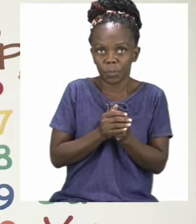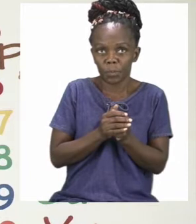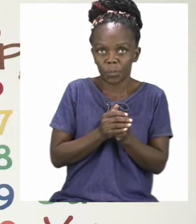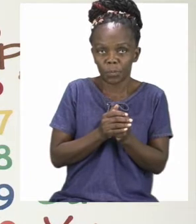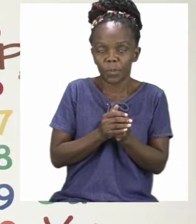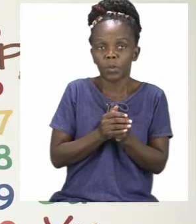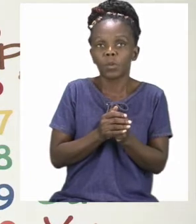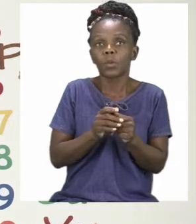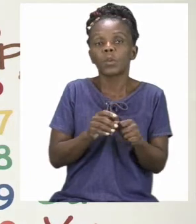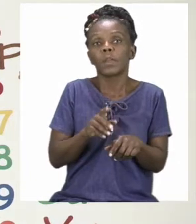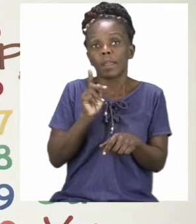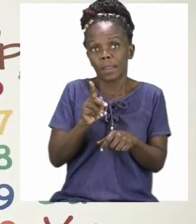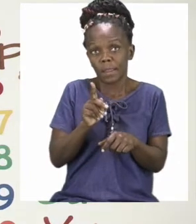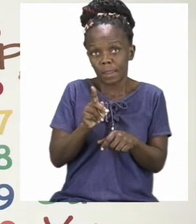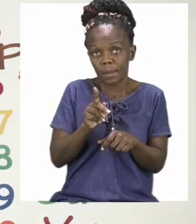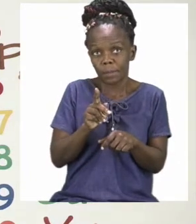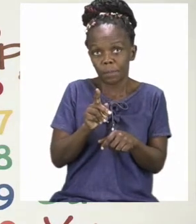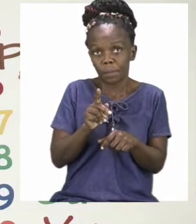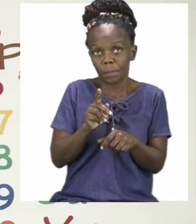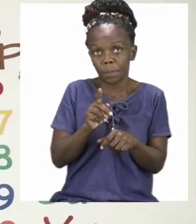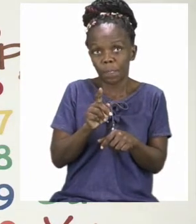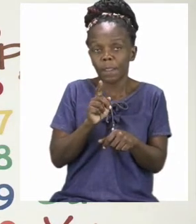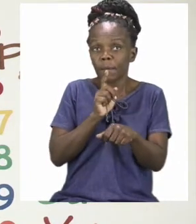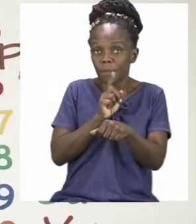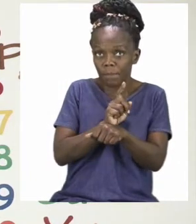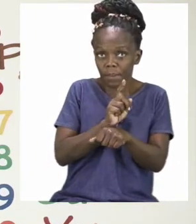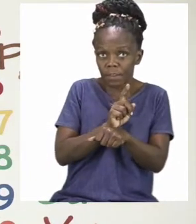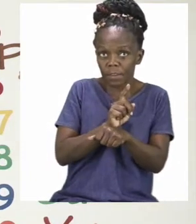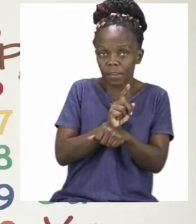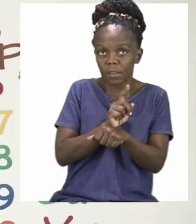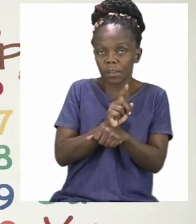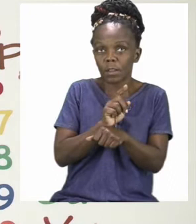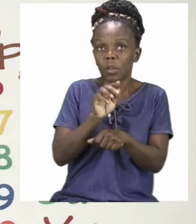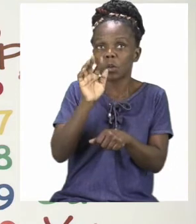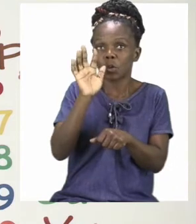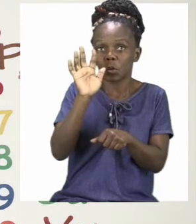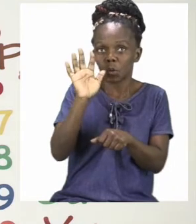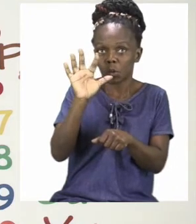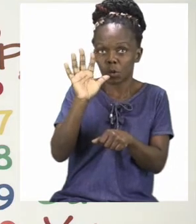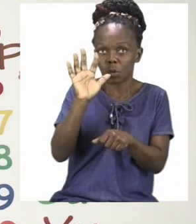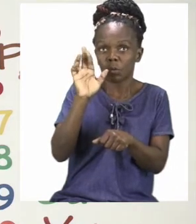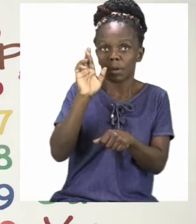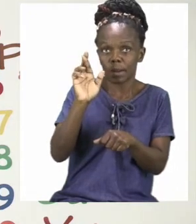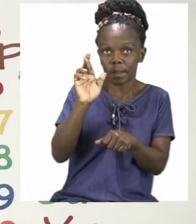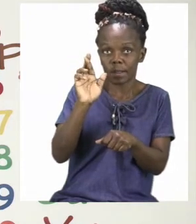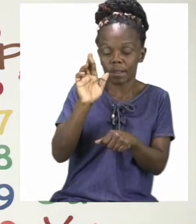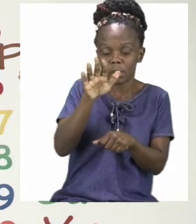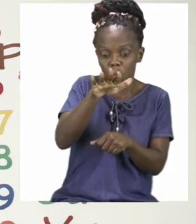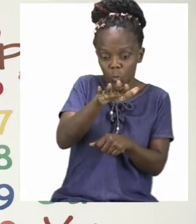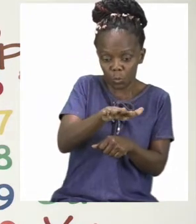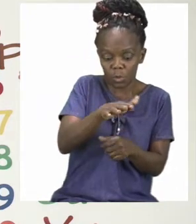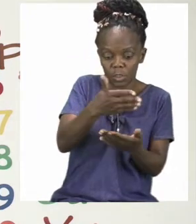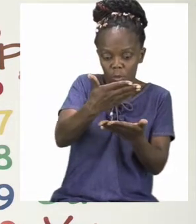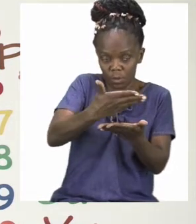foot and trace your foot as well. Then after that,